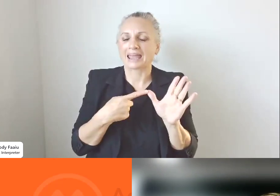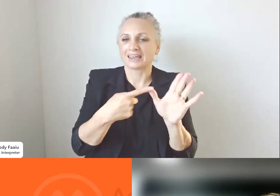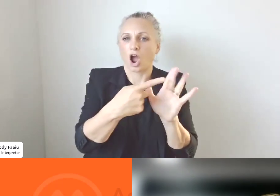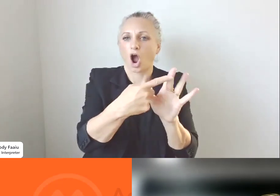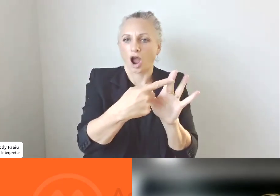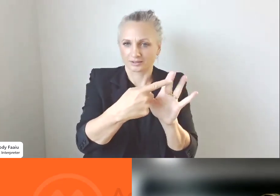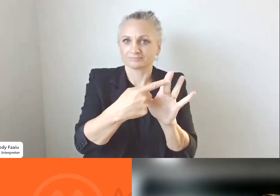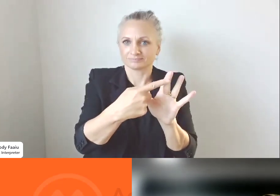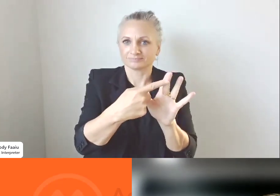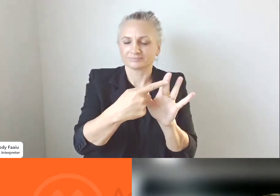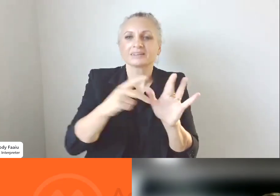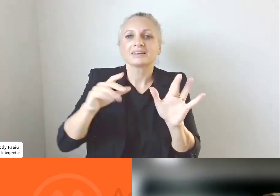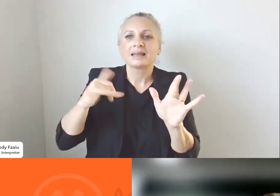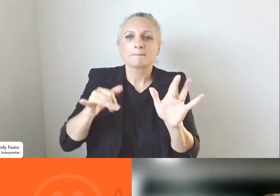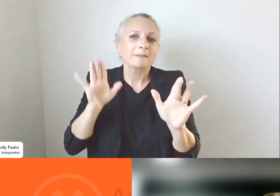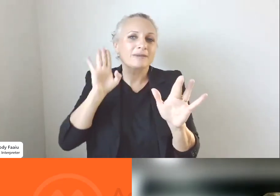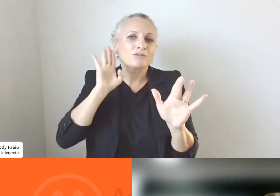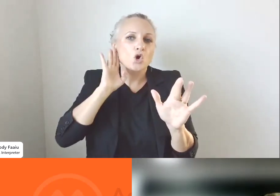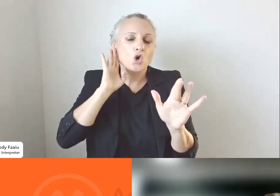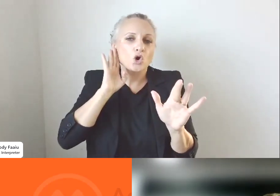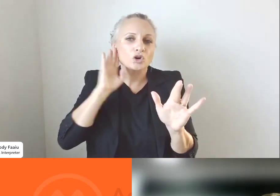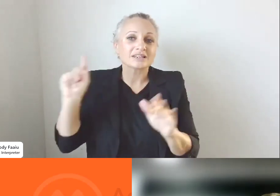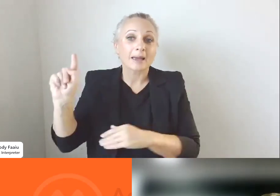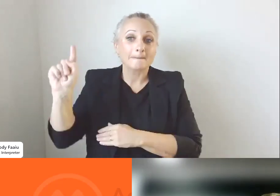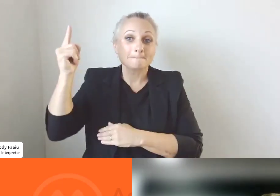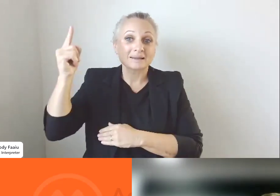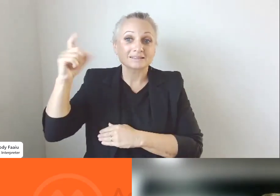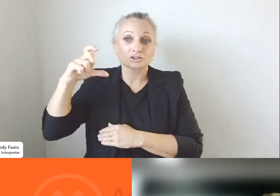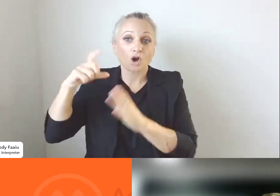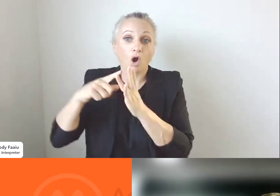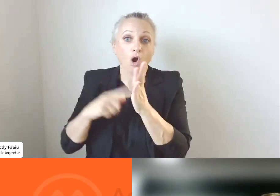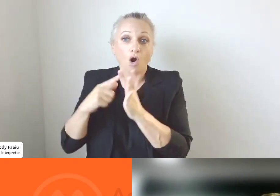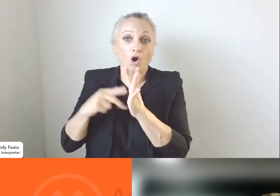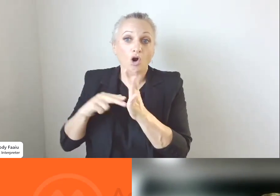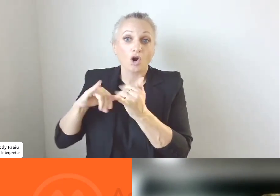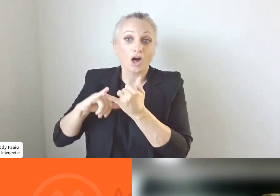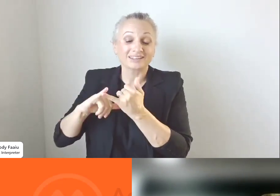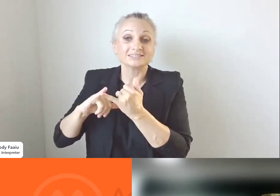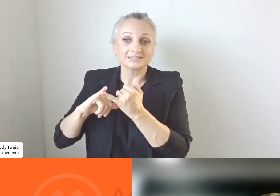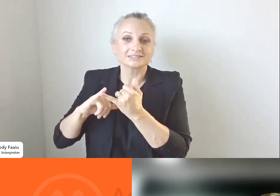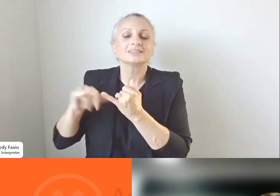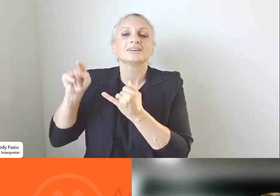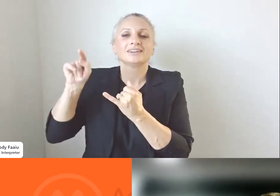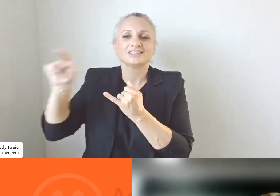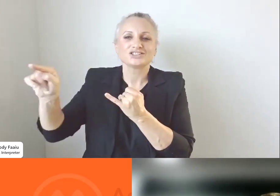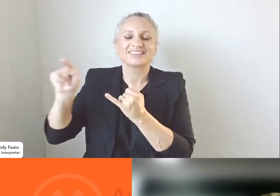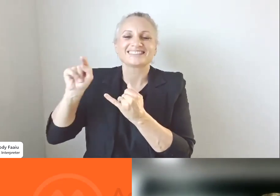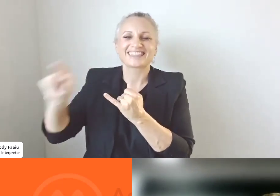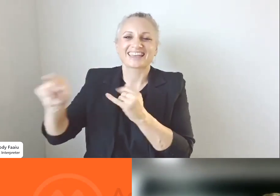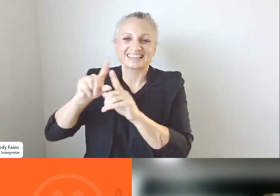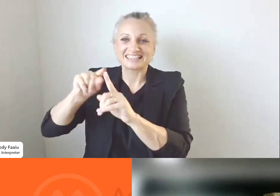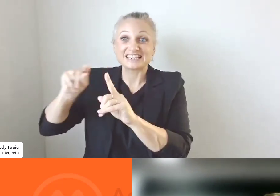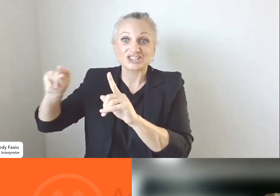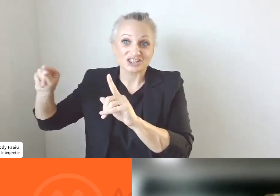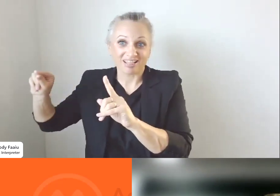the Digitising Government Minister. She recently released guidelines for the use of